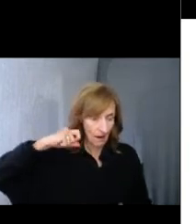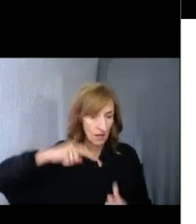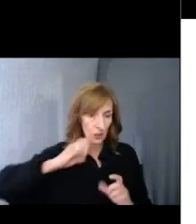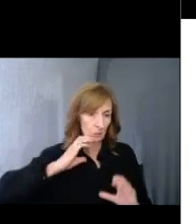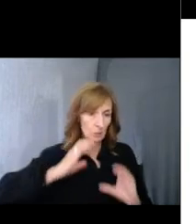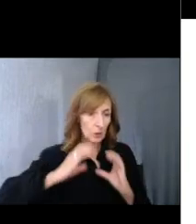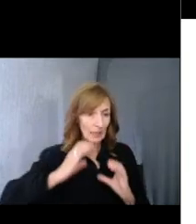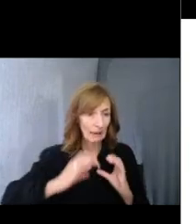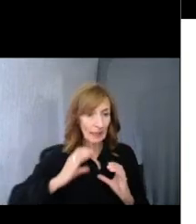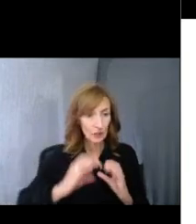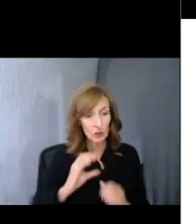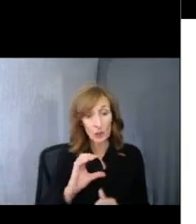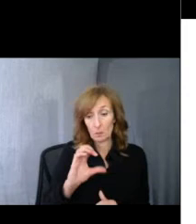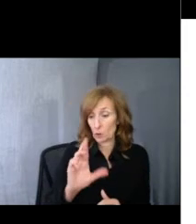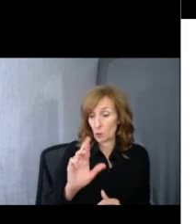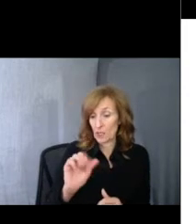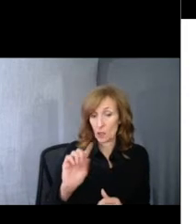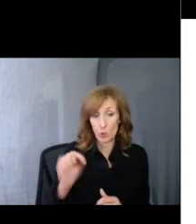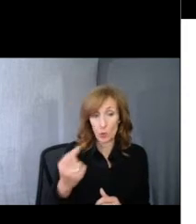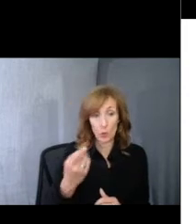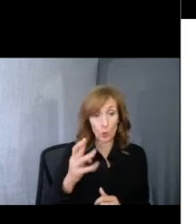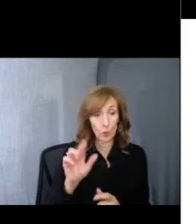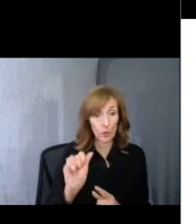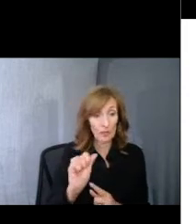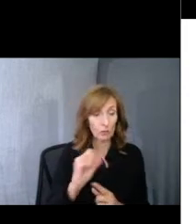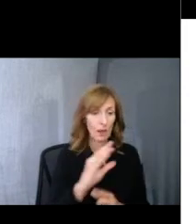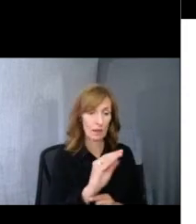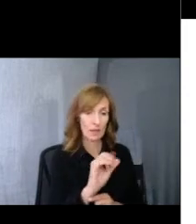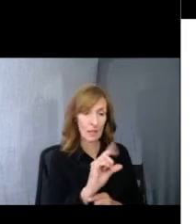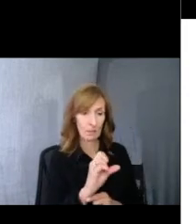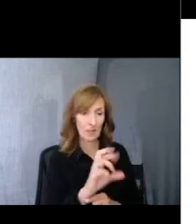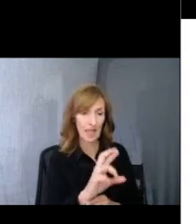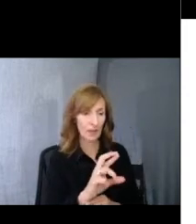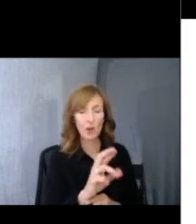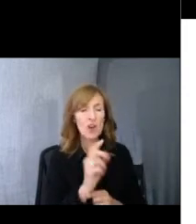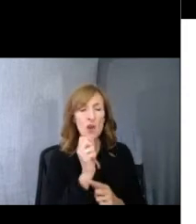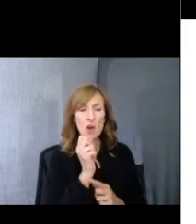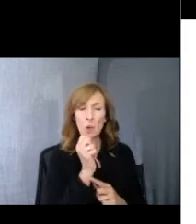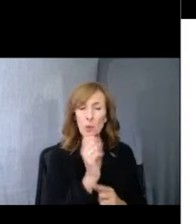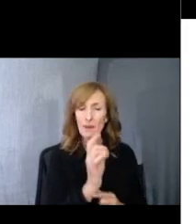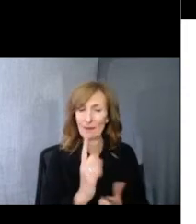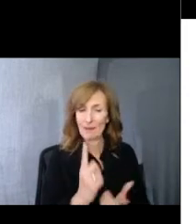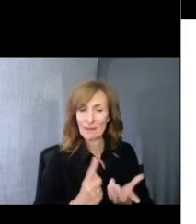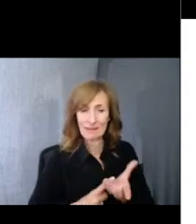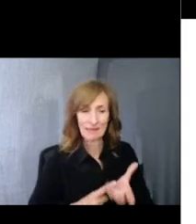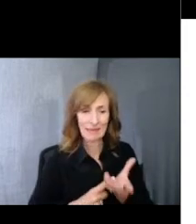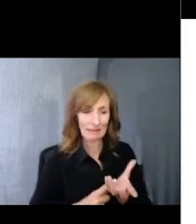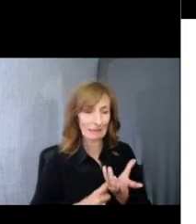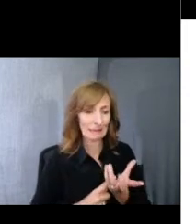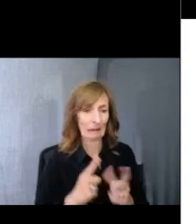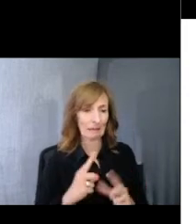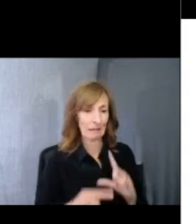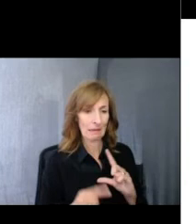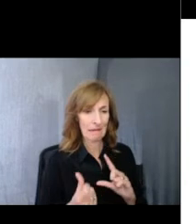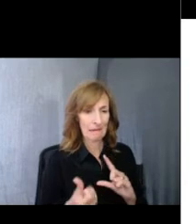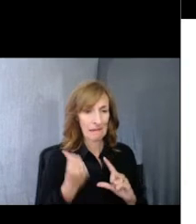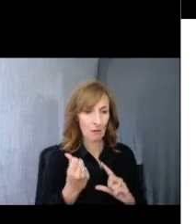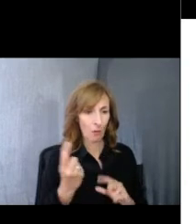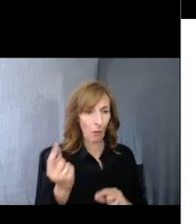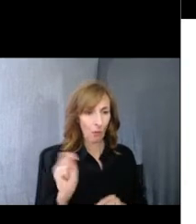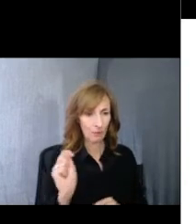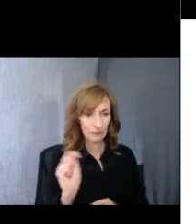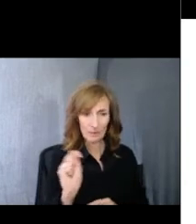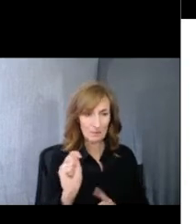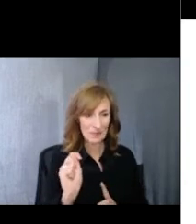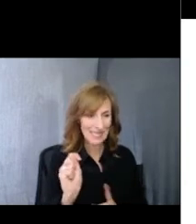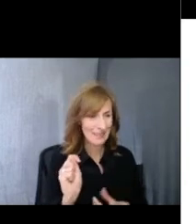about the incontinence today. That would be like a whole nother lecture. It's a very complicated process,